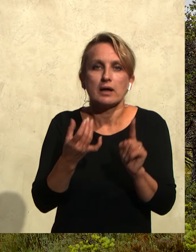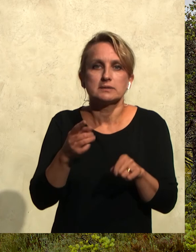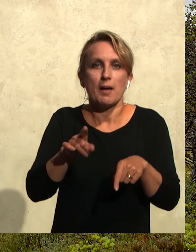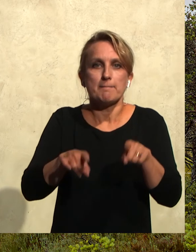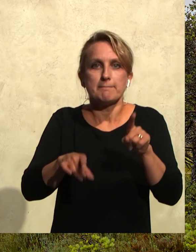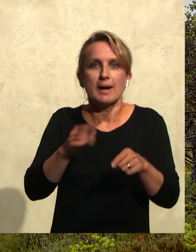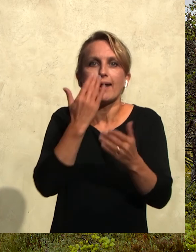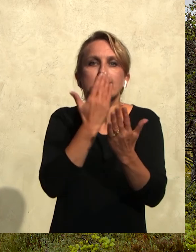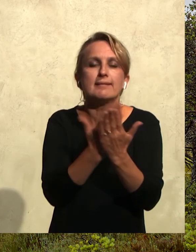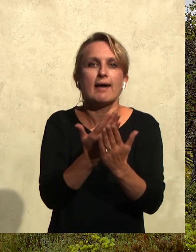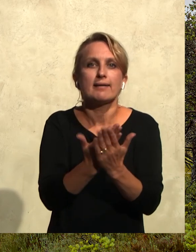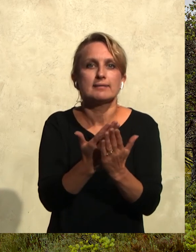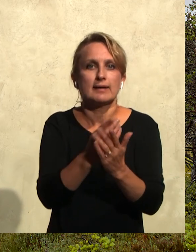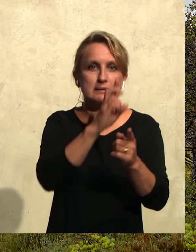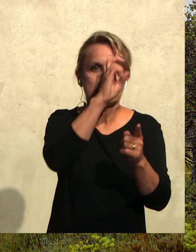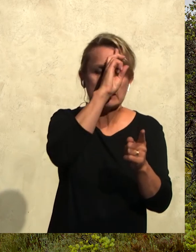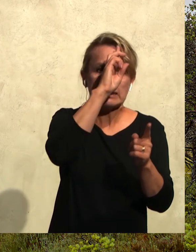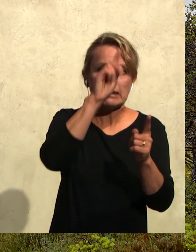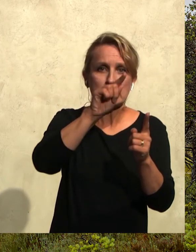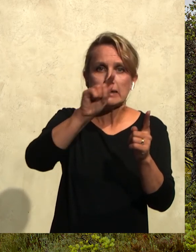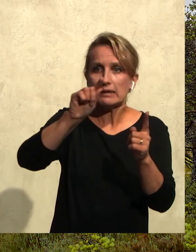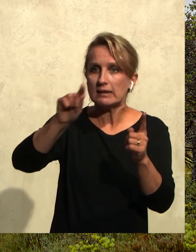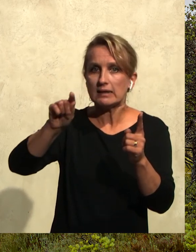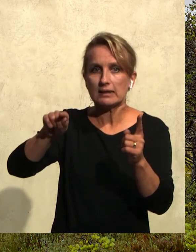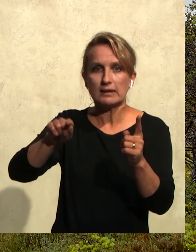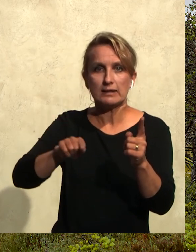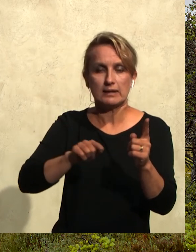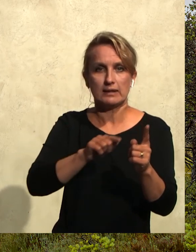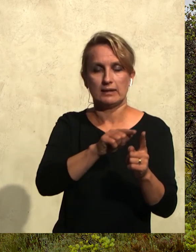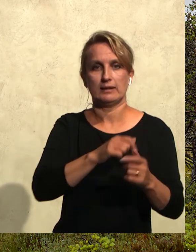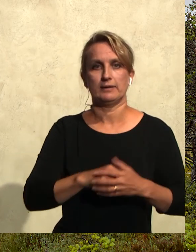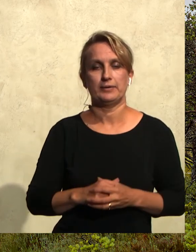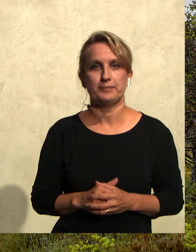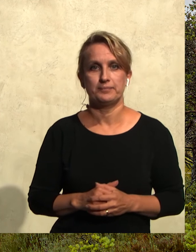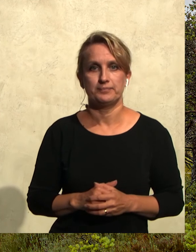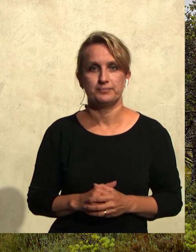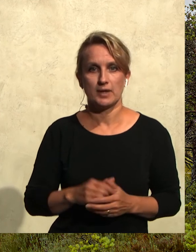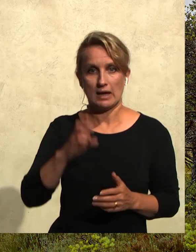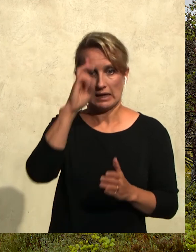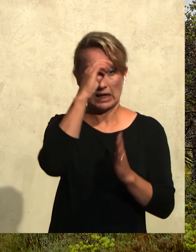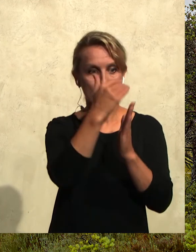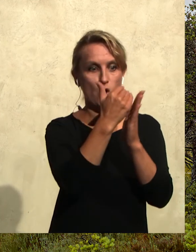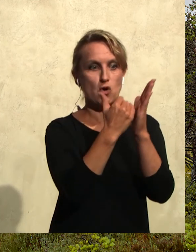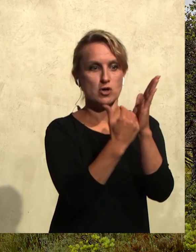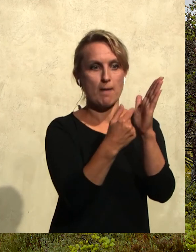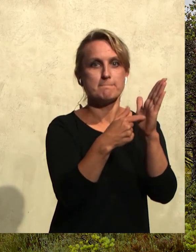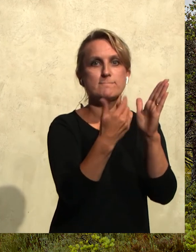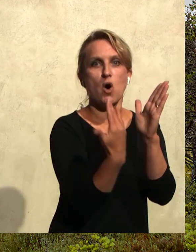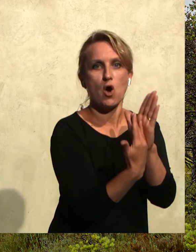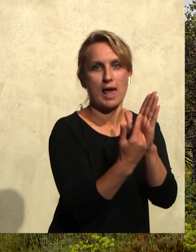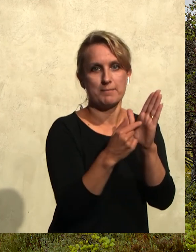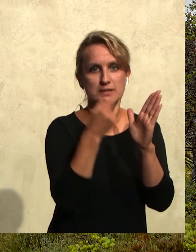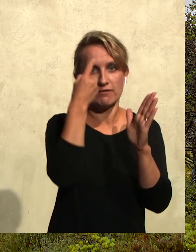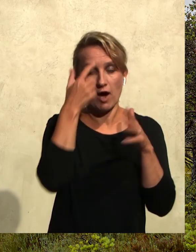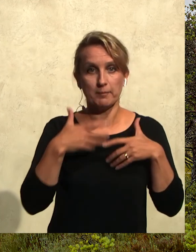very important, when you're thinking about how to address some of the issues identified in the green paper. How can